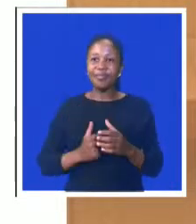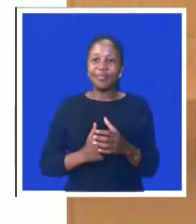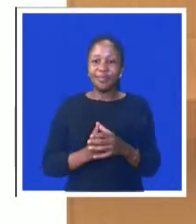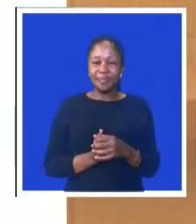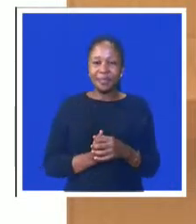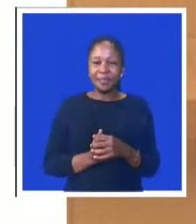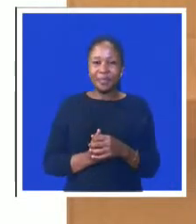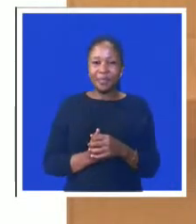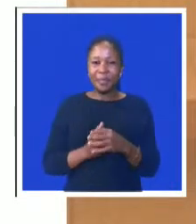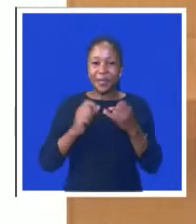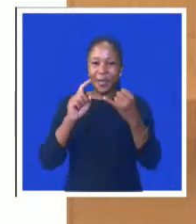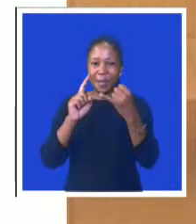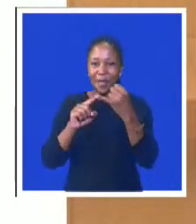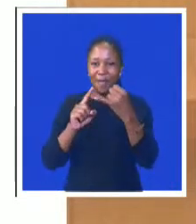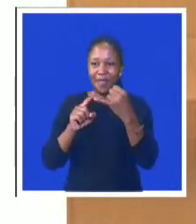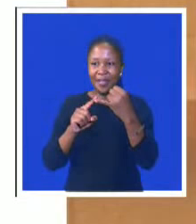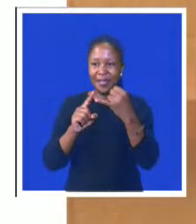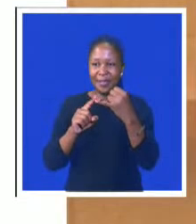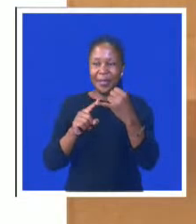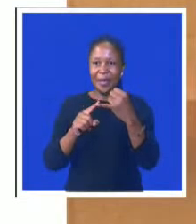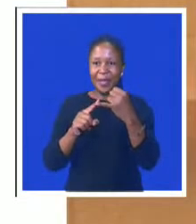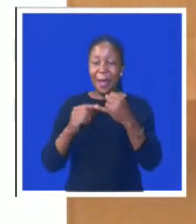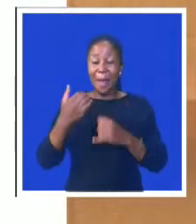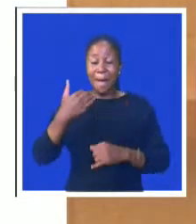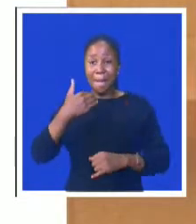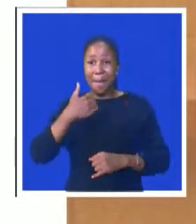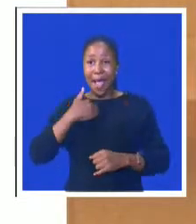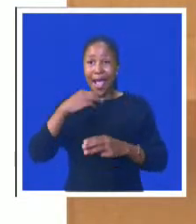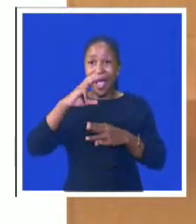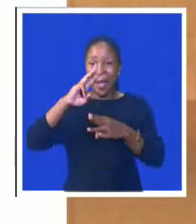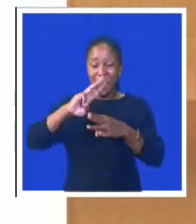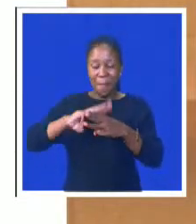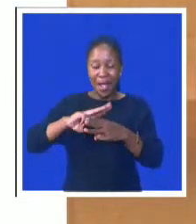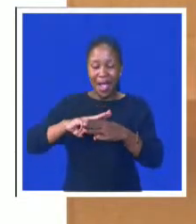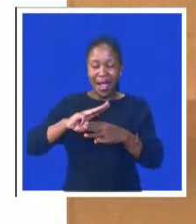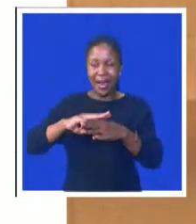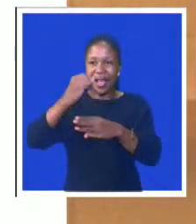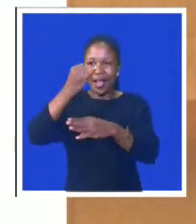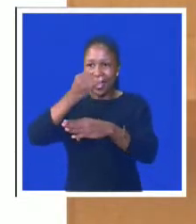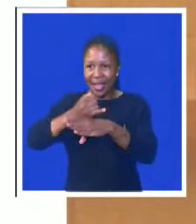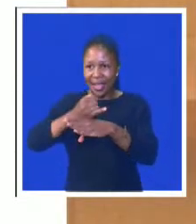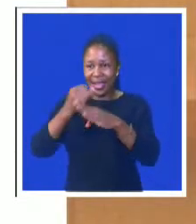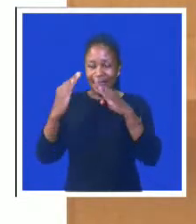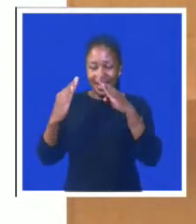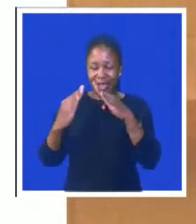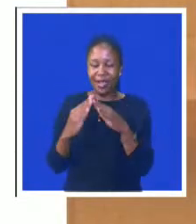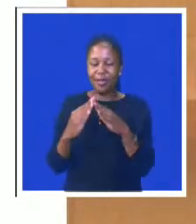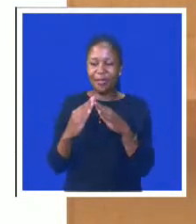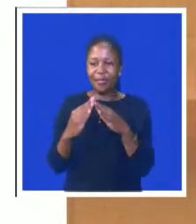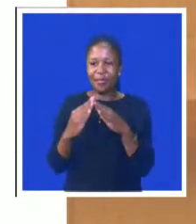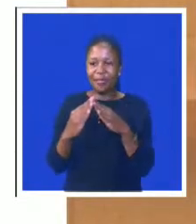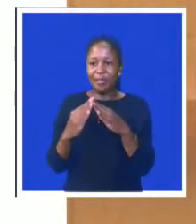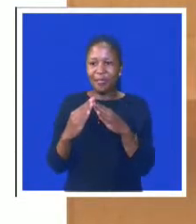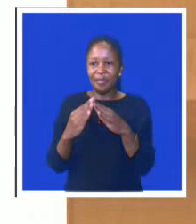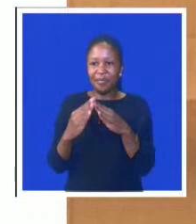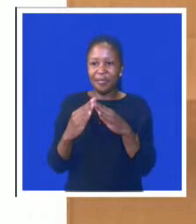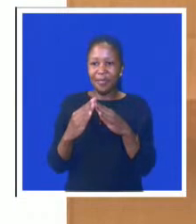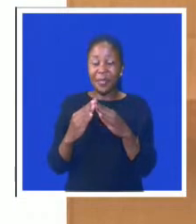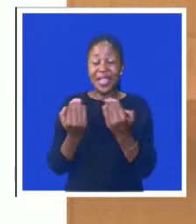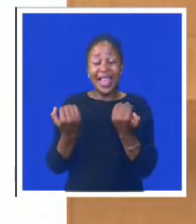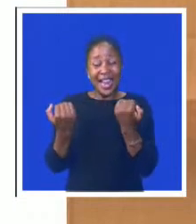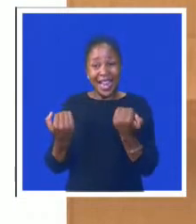So my preposition there was in. I think, dear Lena, you can continue with the